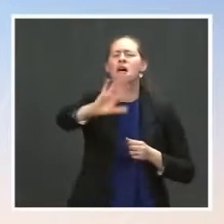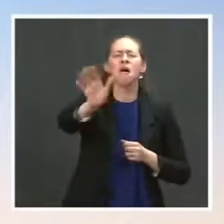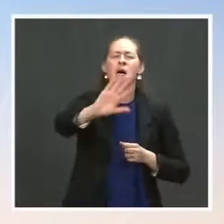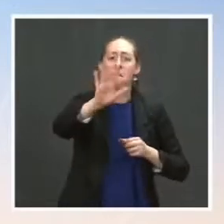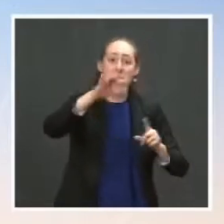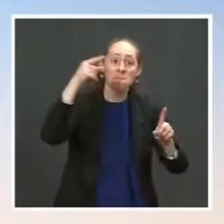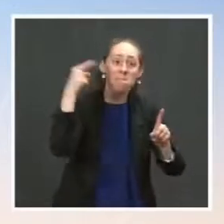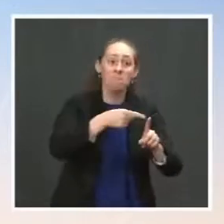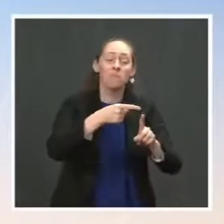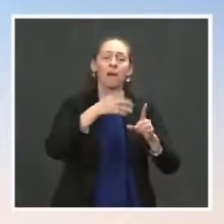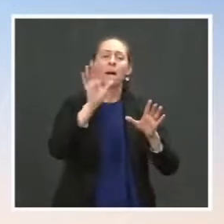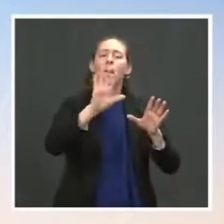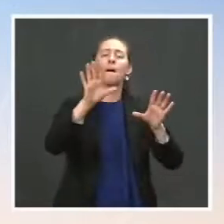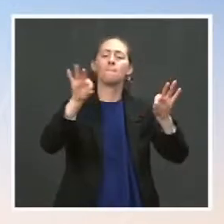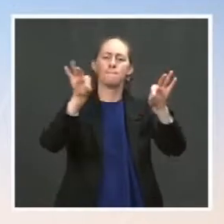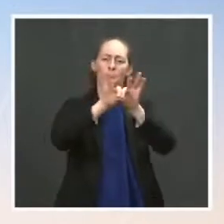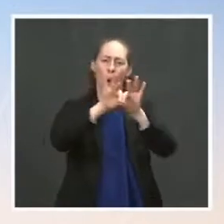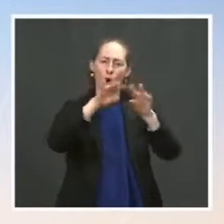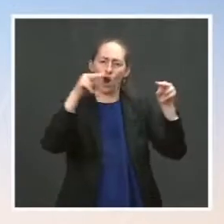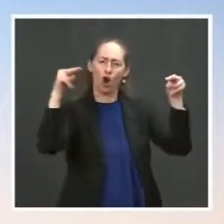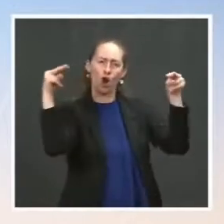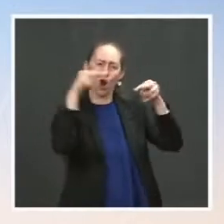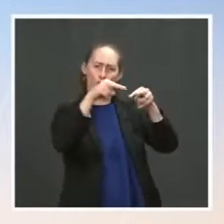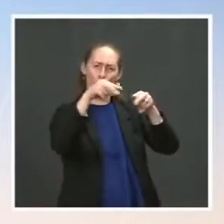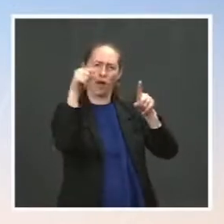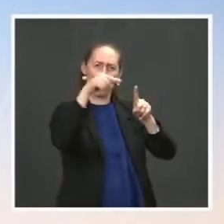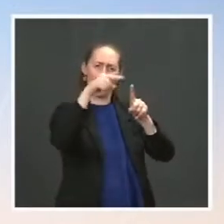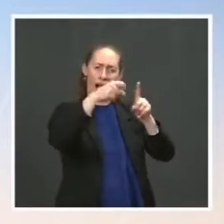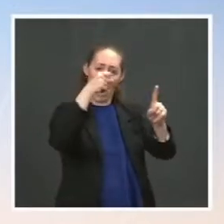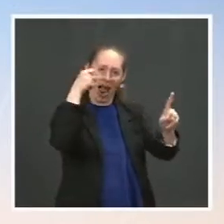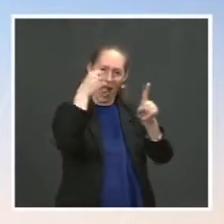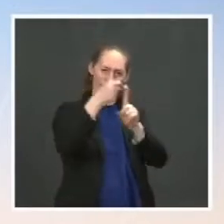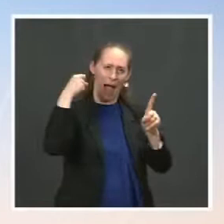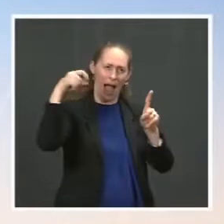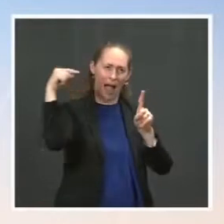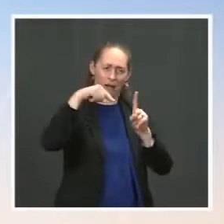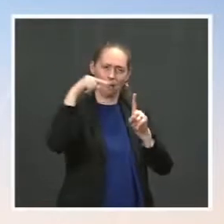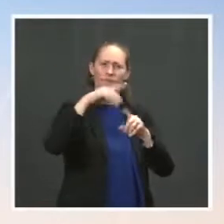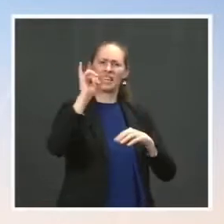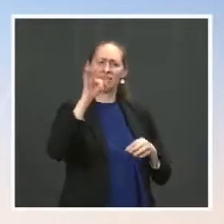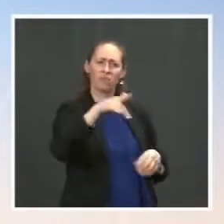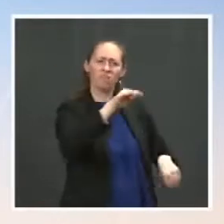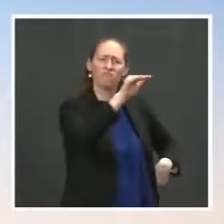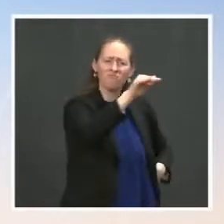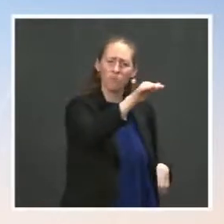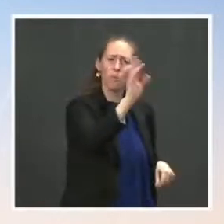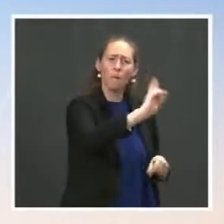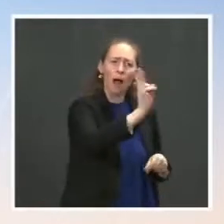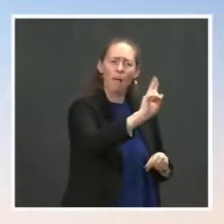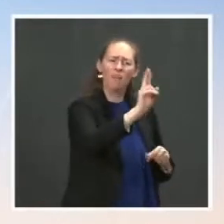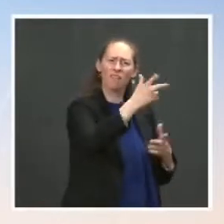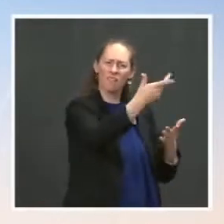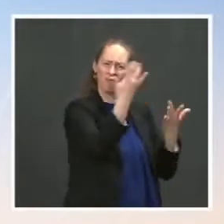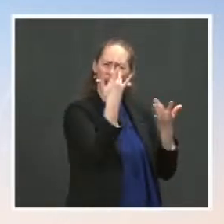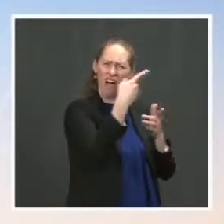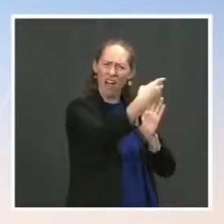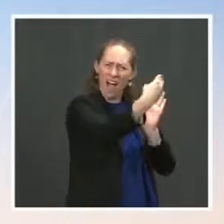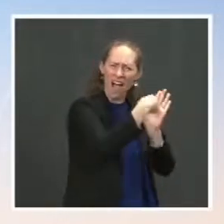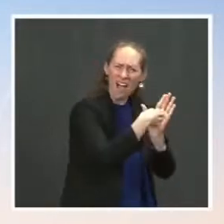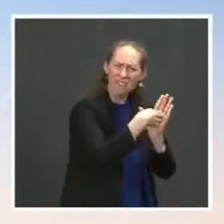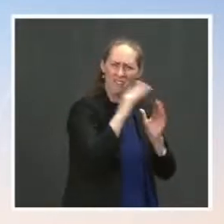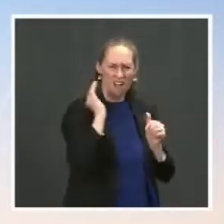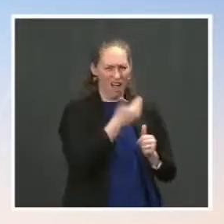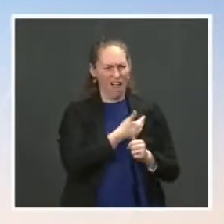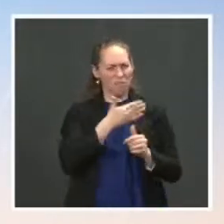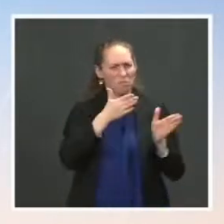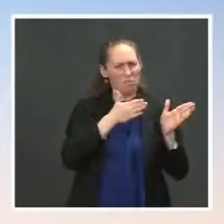hope your colleagues on the Hill ask a number of Republicans, which is why would they oppose investment in our nation's infrastructure when the vast